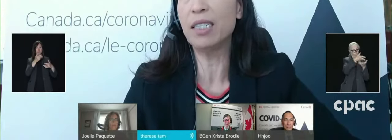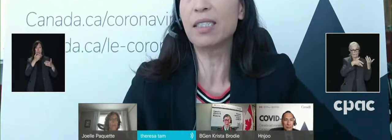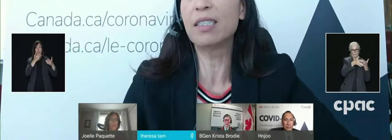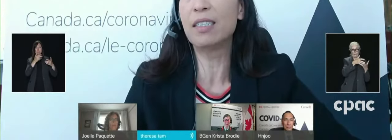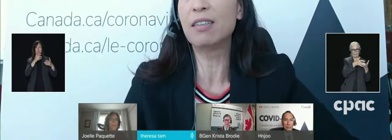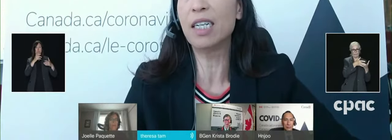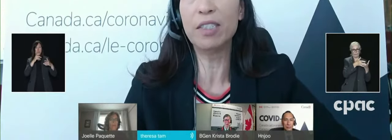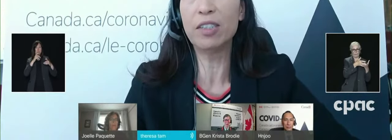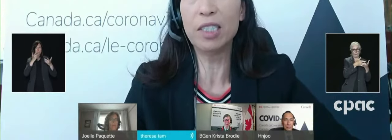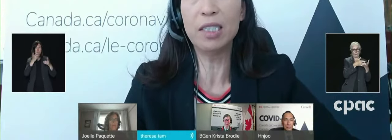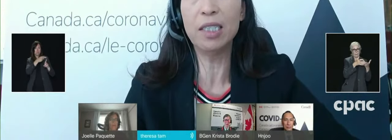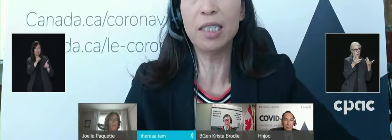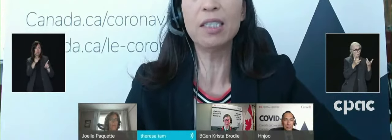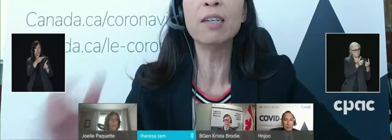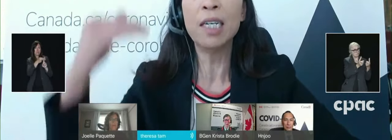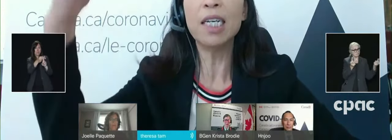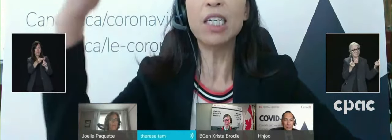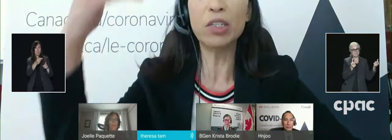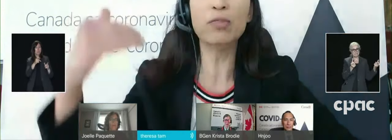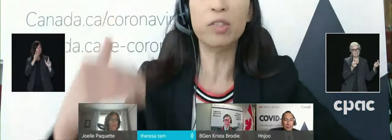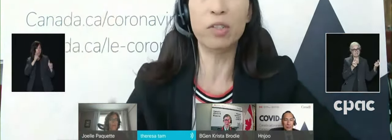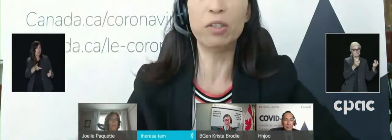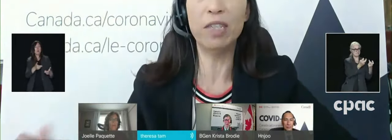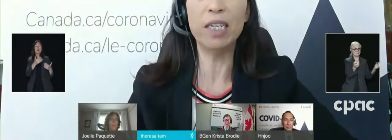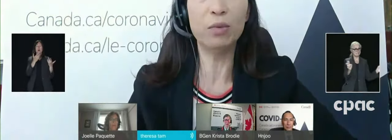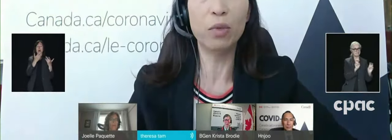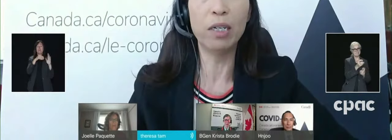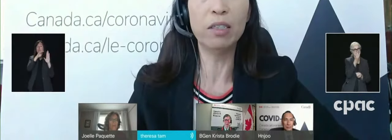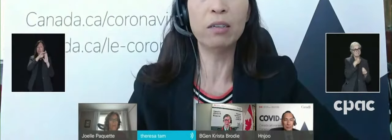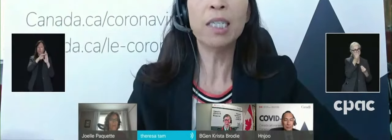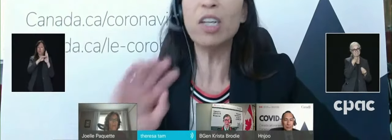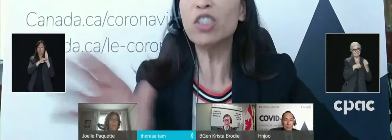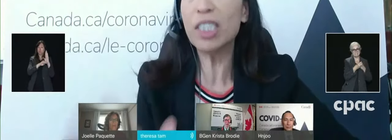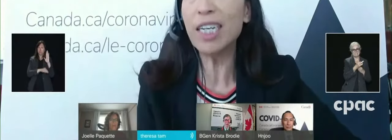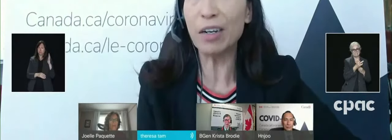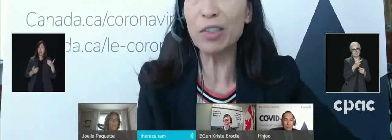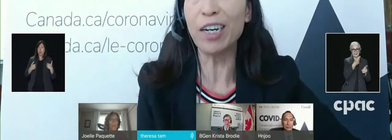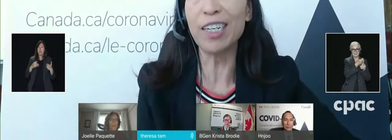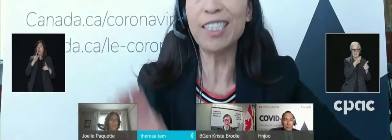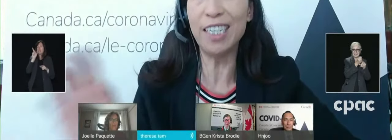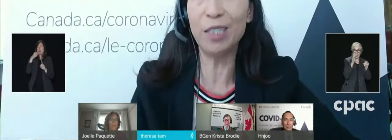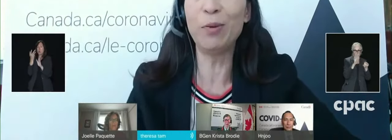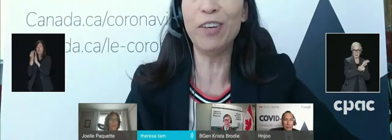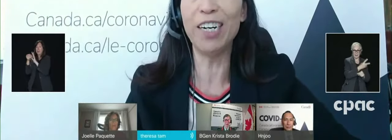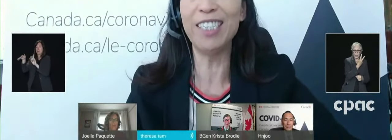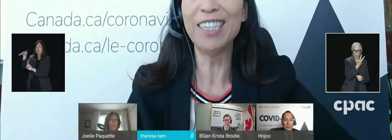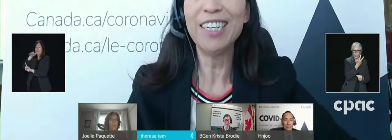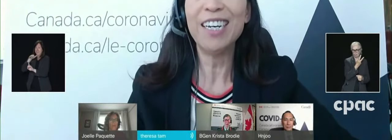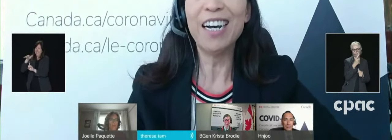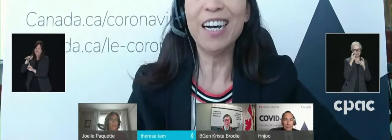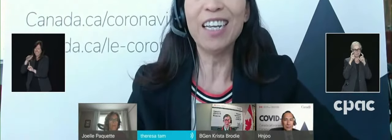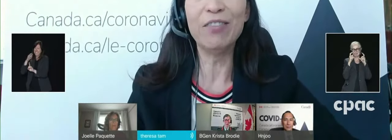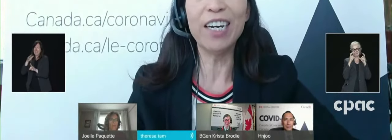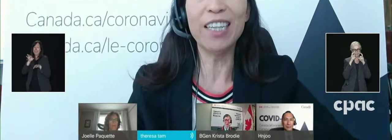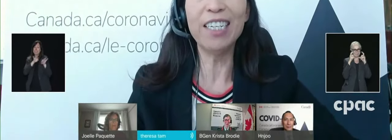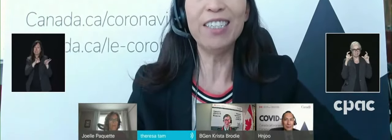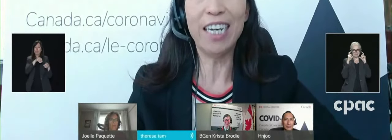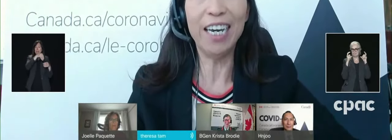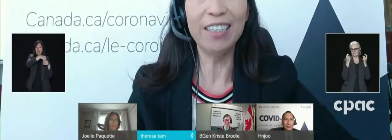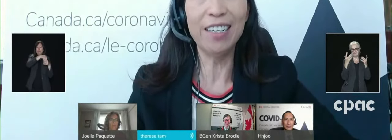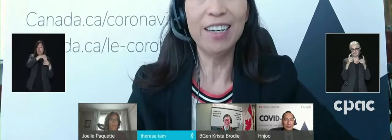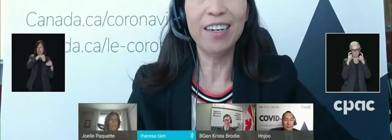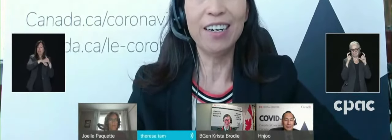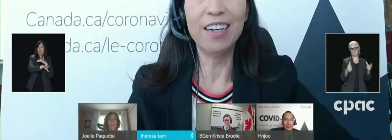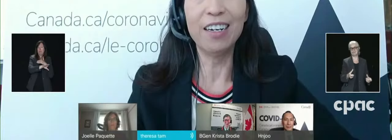Take off your mask and don't have physical distancing. So it goes through all of that as well. So it's not just the outside. It does provide the fact that